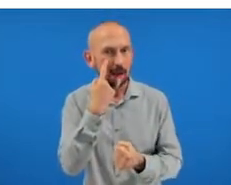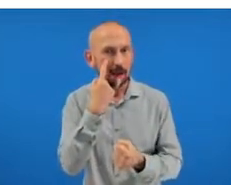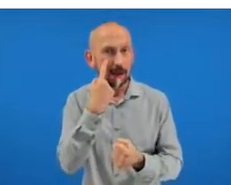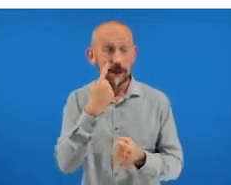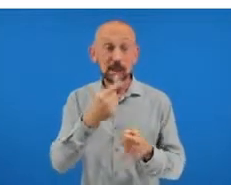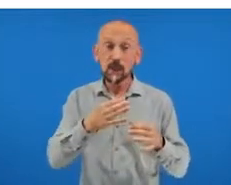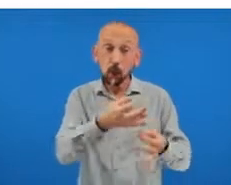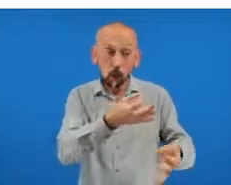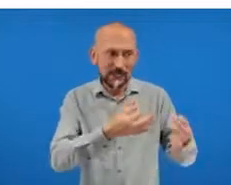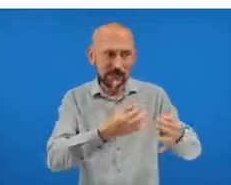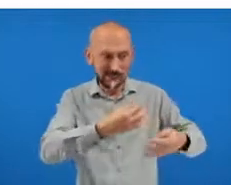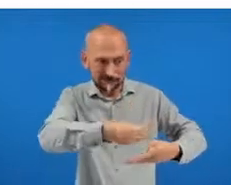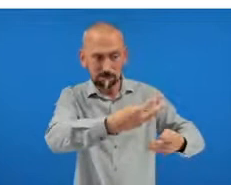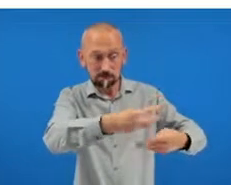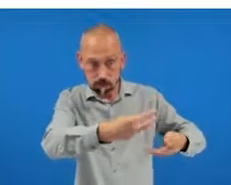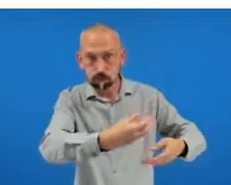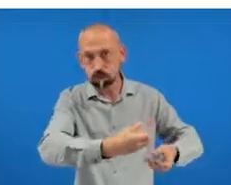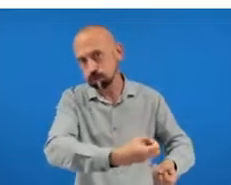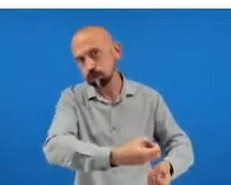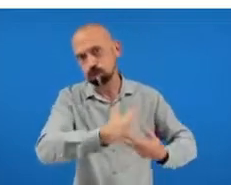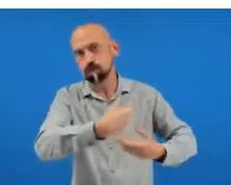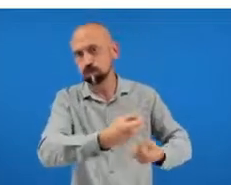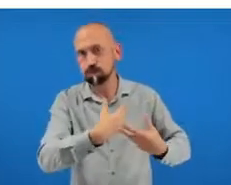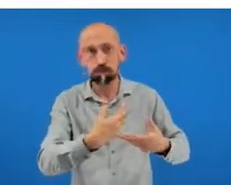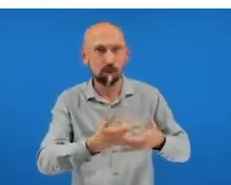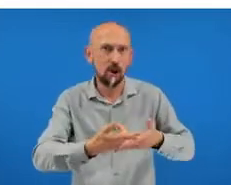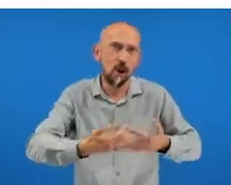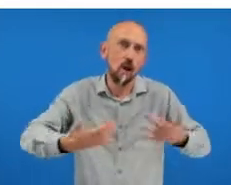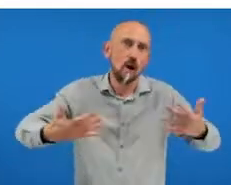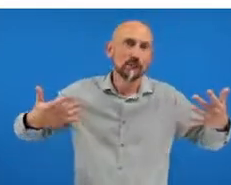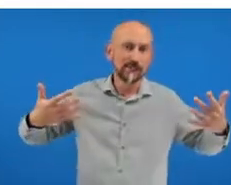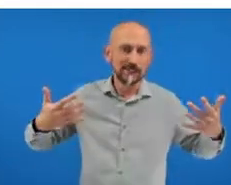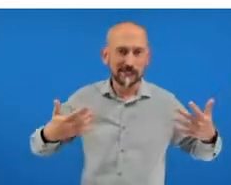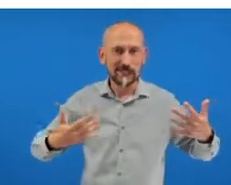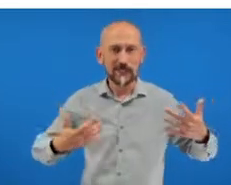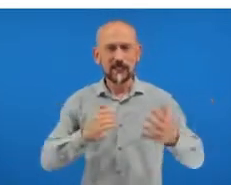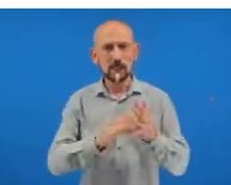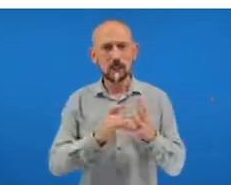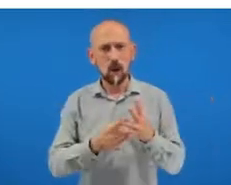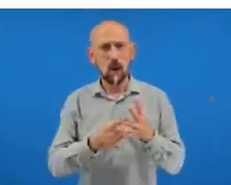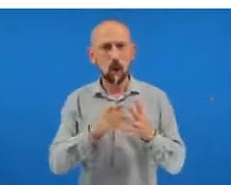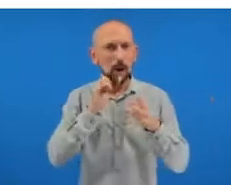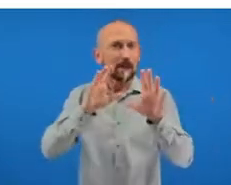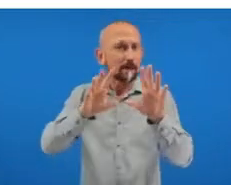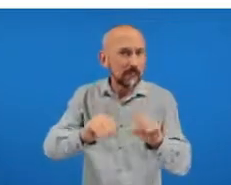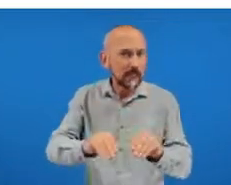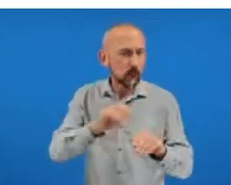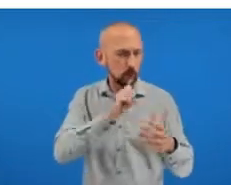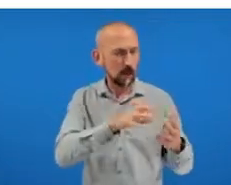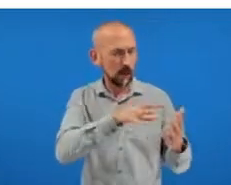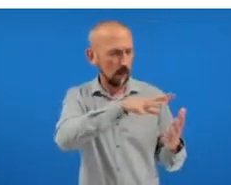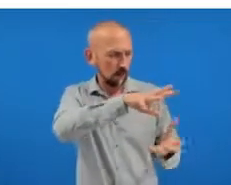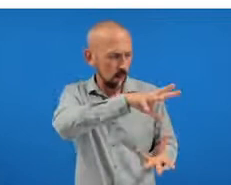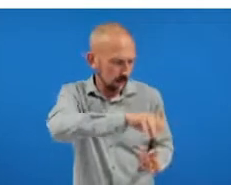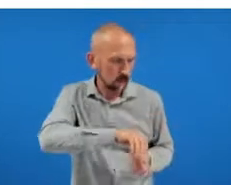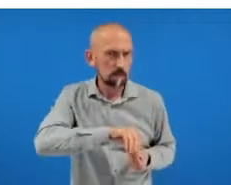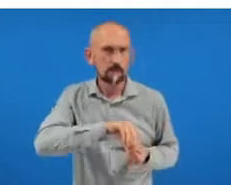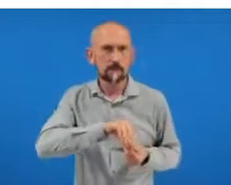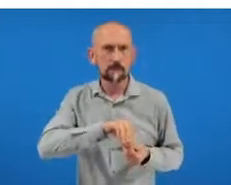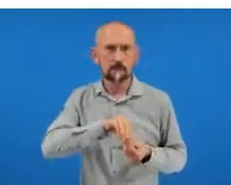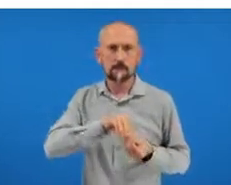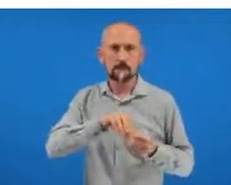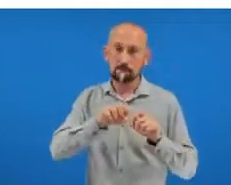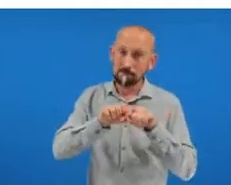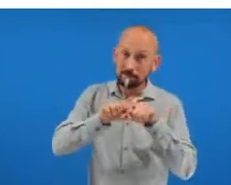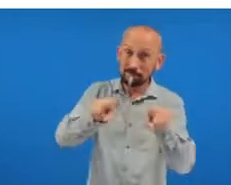through Slido. So what we will do is, after these, we will collate them and we will come back to you and see whether or not you can